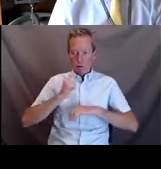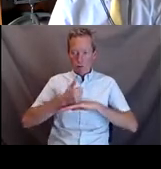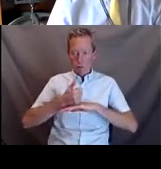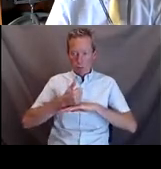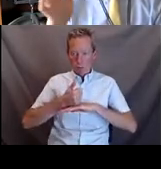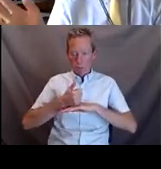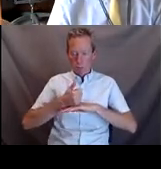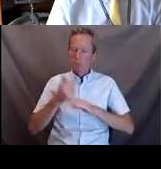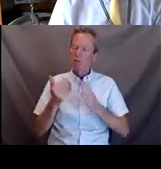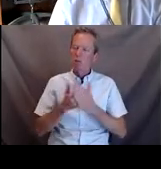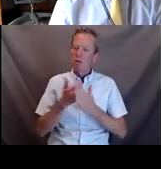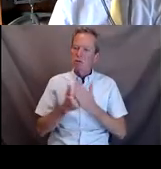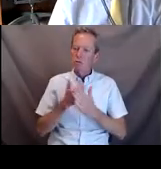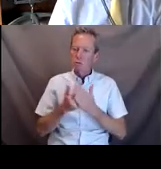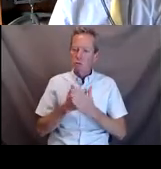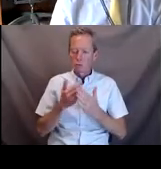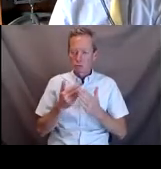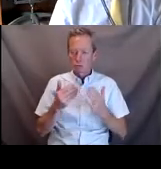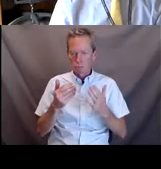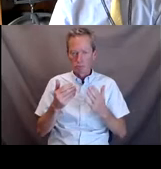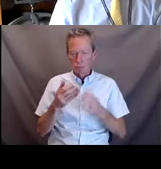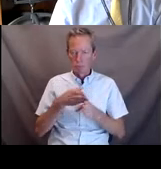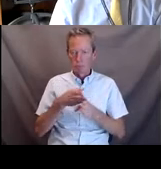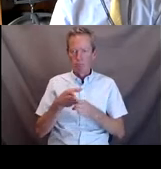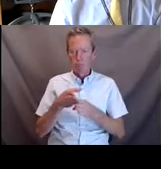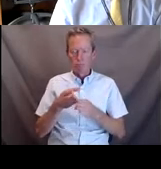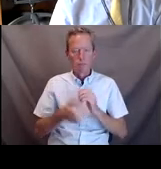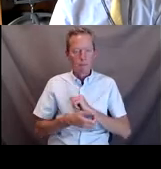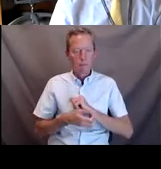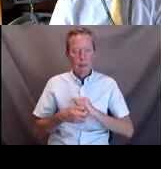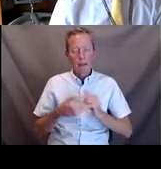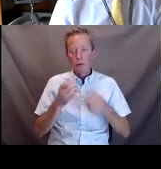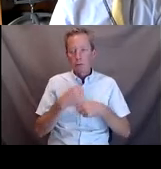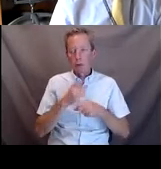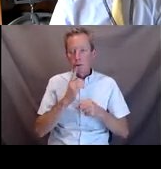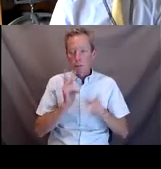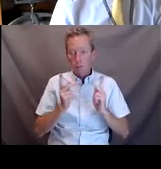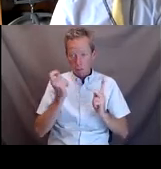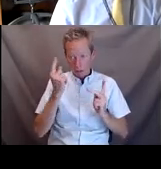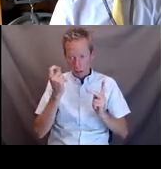in this new state. So certainly want to make sure that people understand that. We don't intend